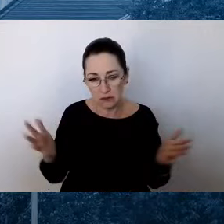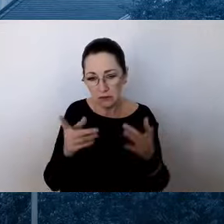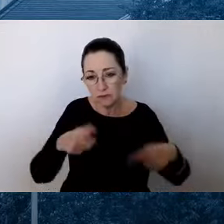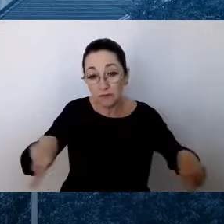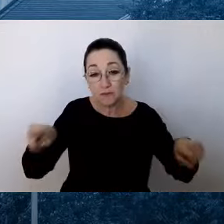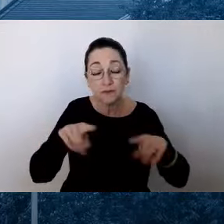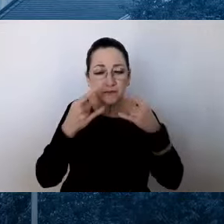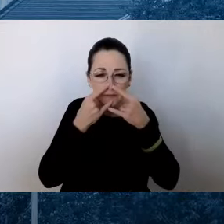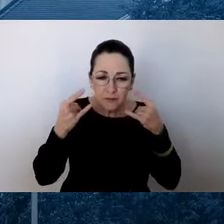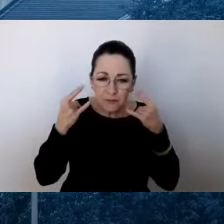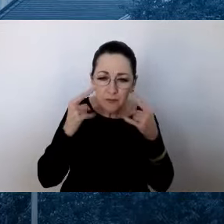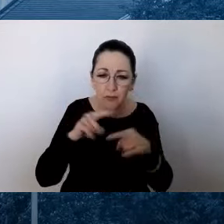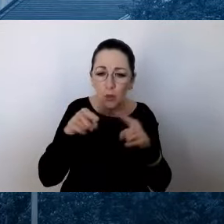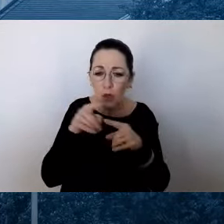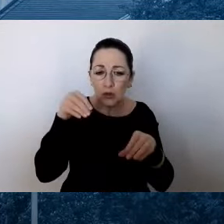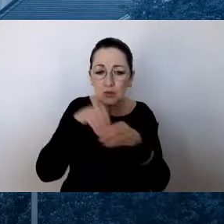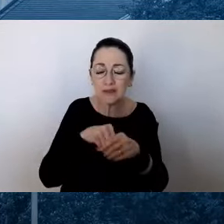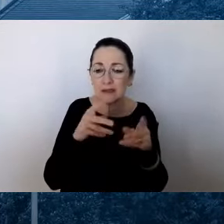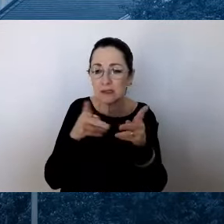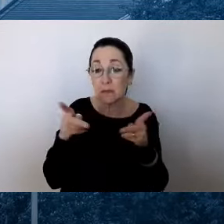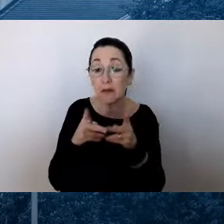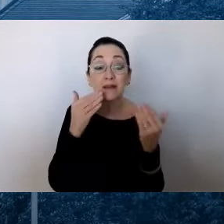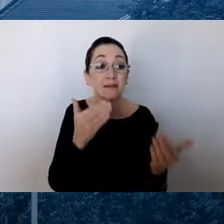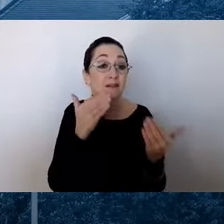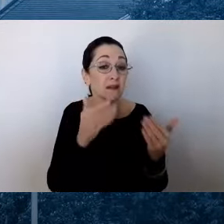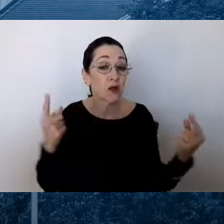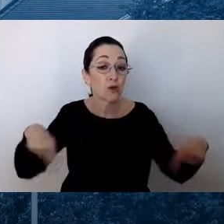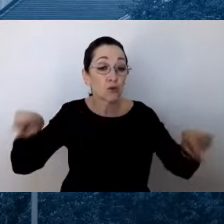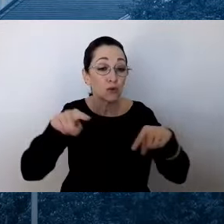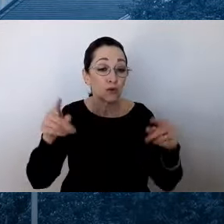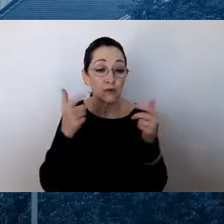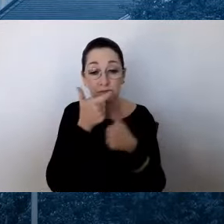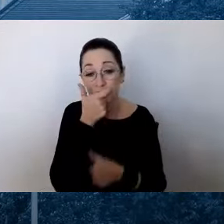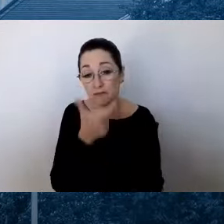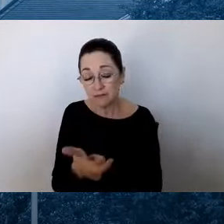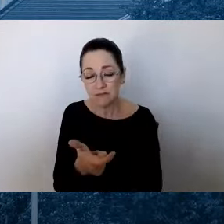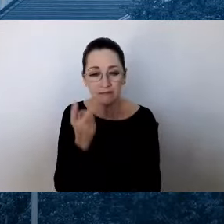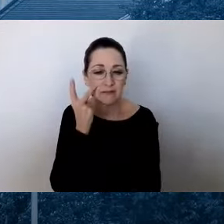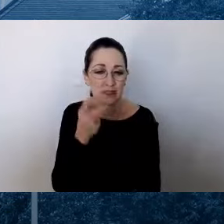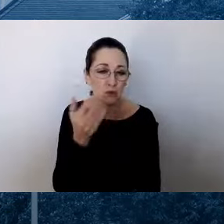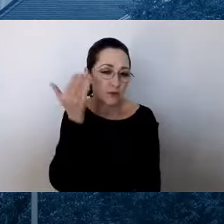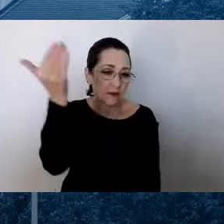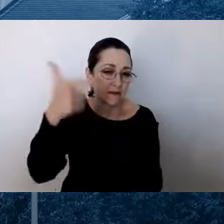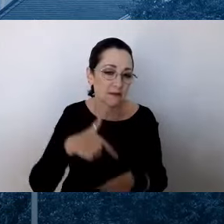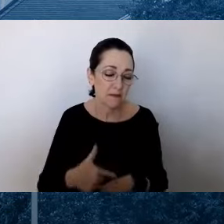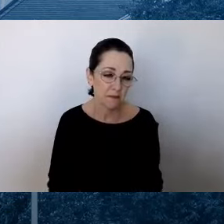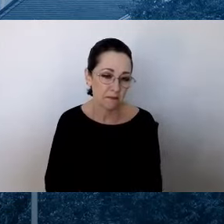indoor crowded place. Thanks very much for joining us, and we'll see you next time.